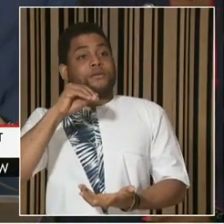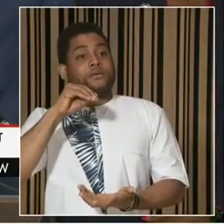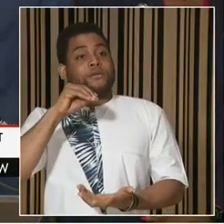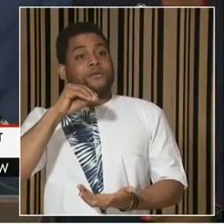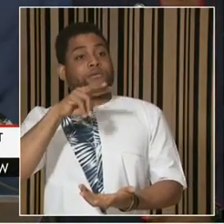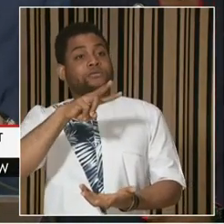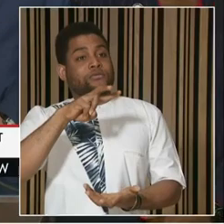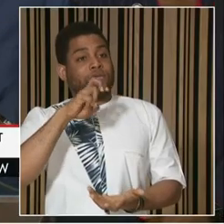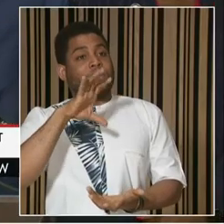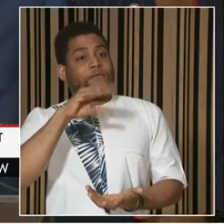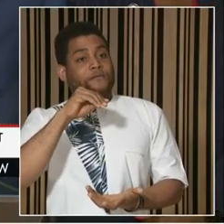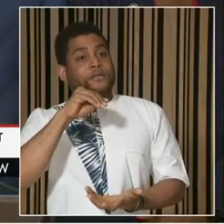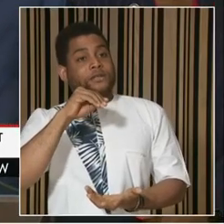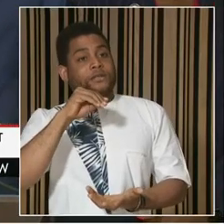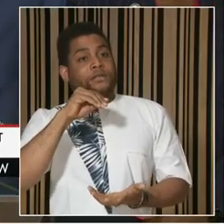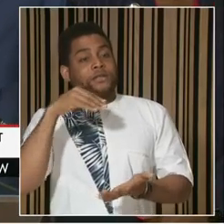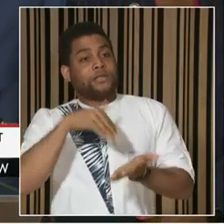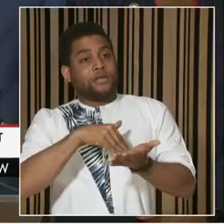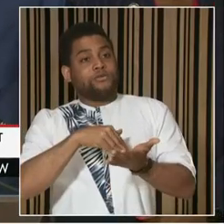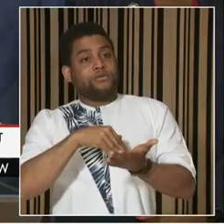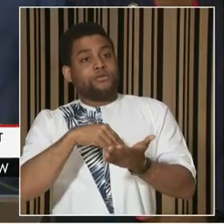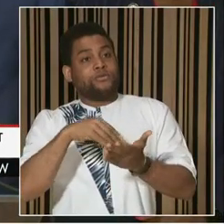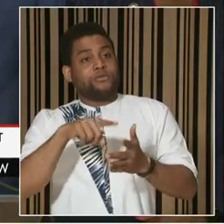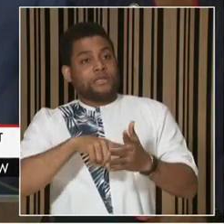So that started at 250. So